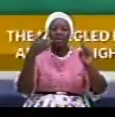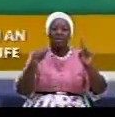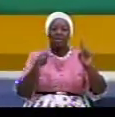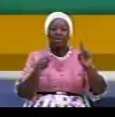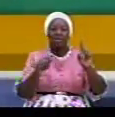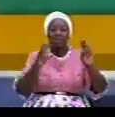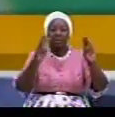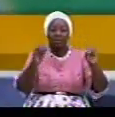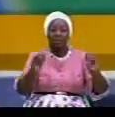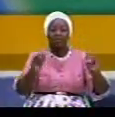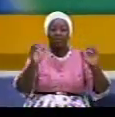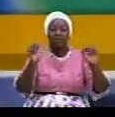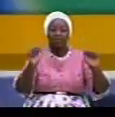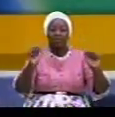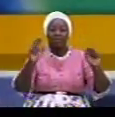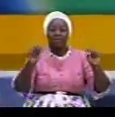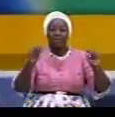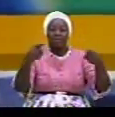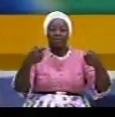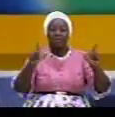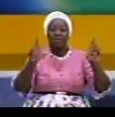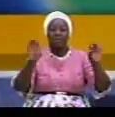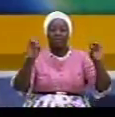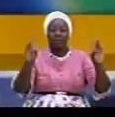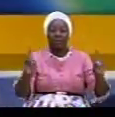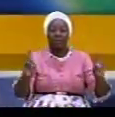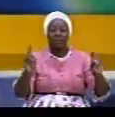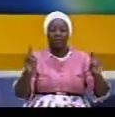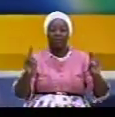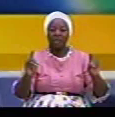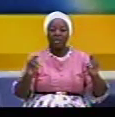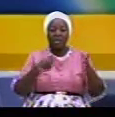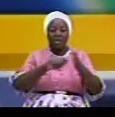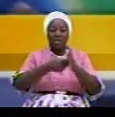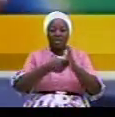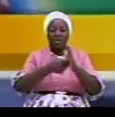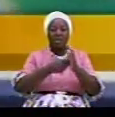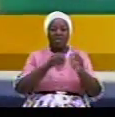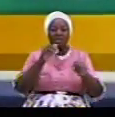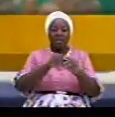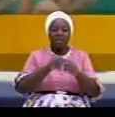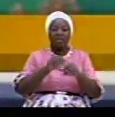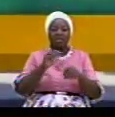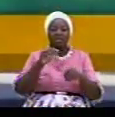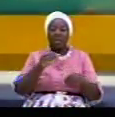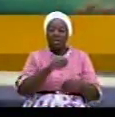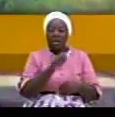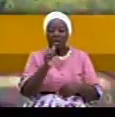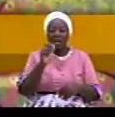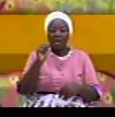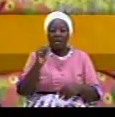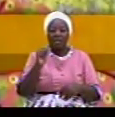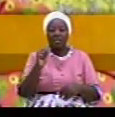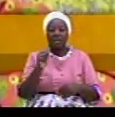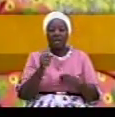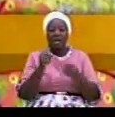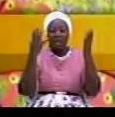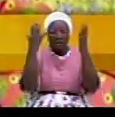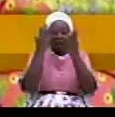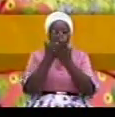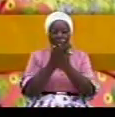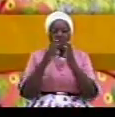key in an abased, blighted life. God created Adam and